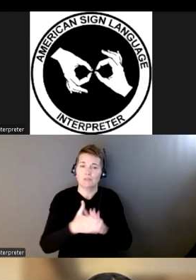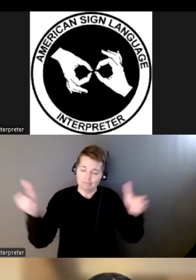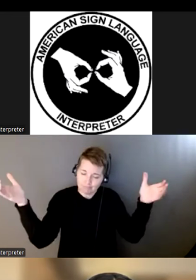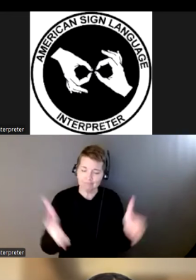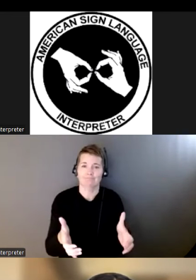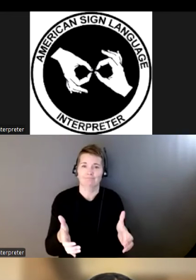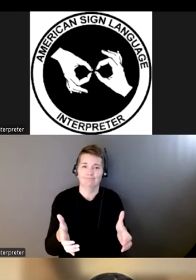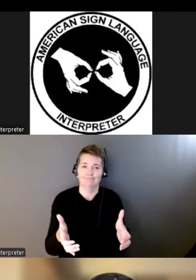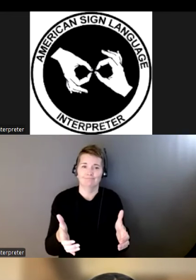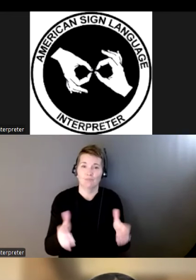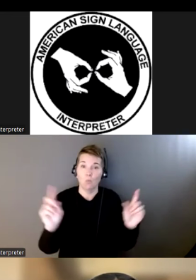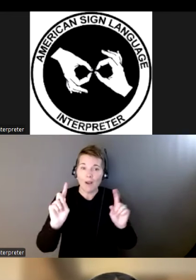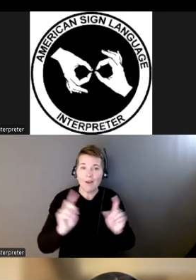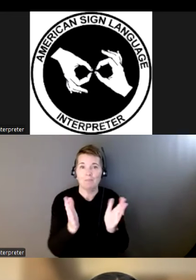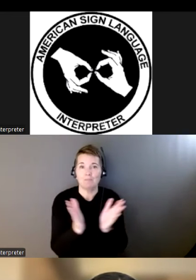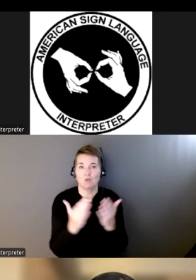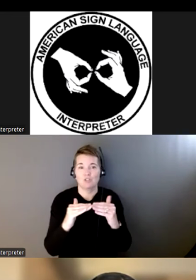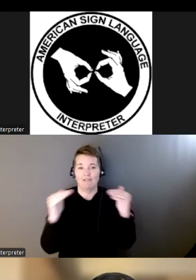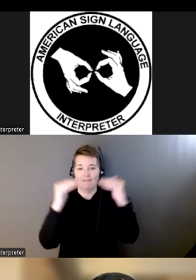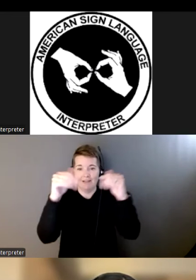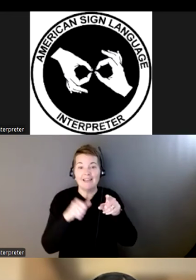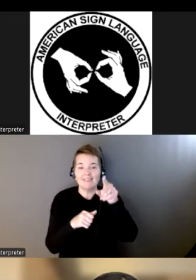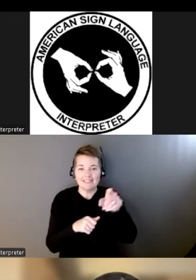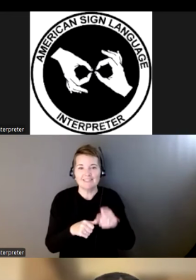is from the inside of the program room.